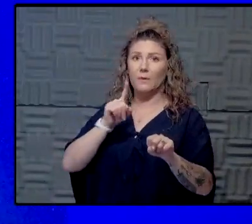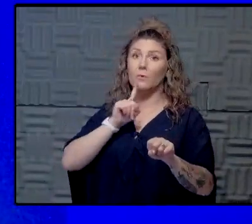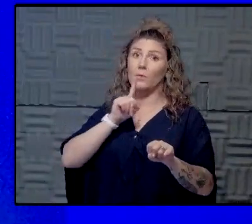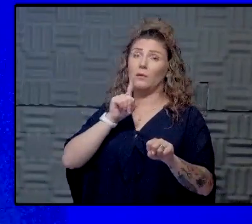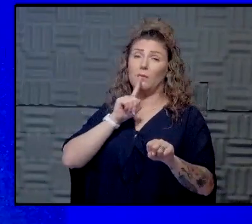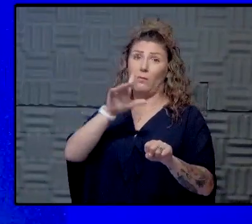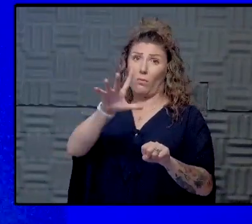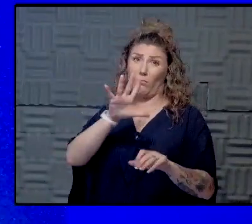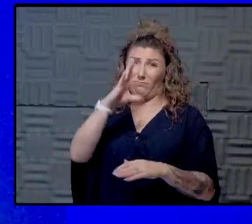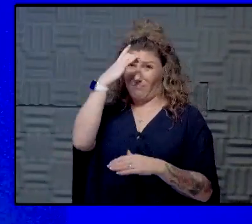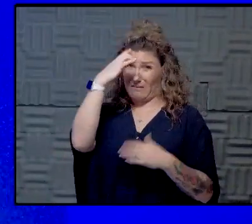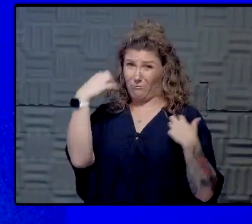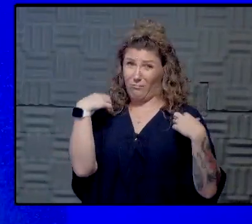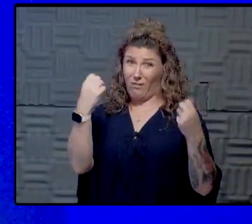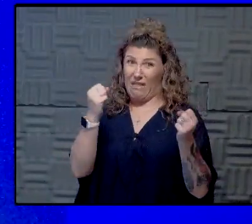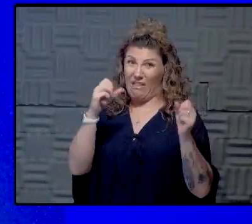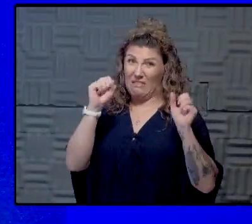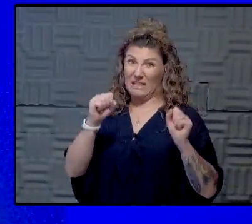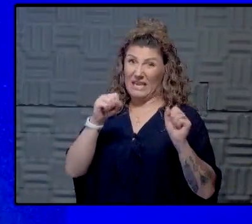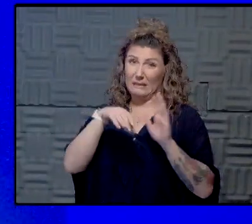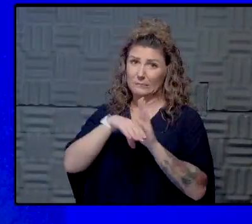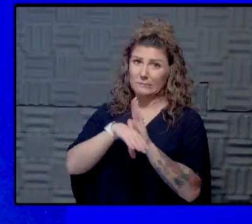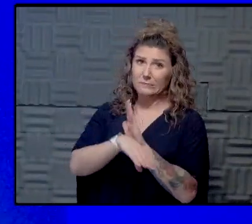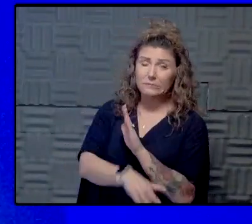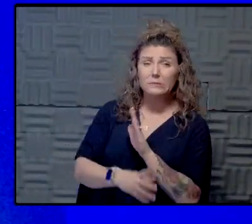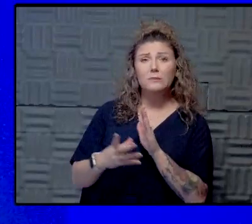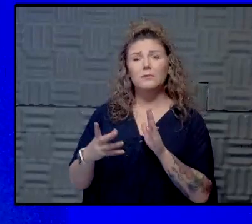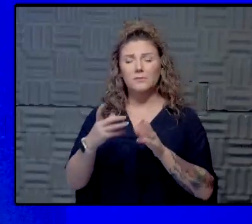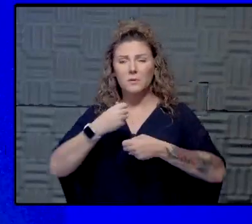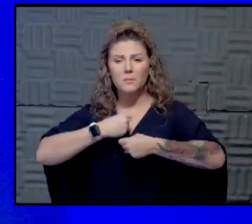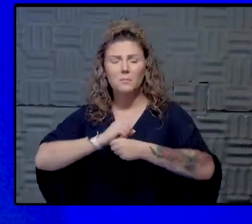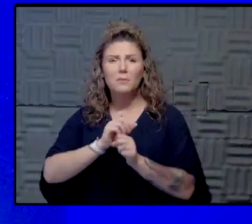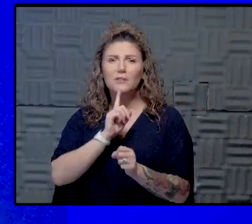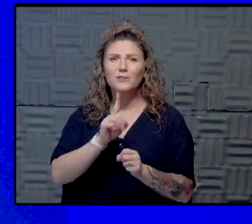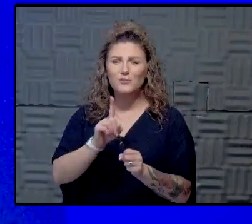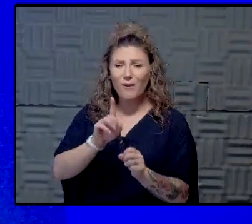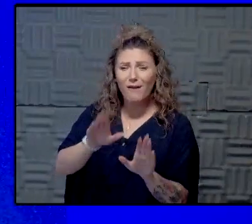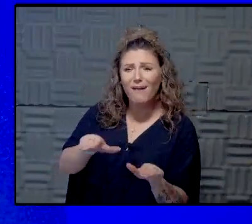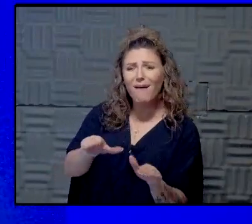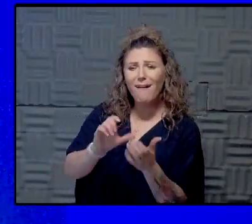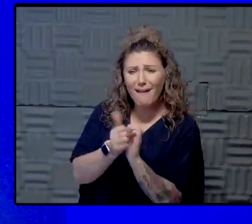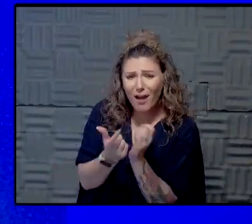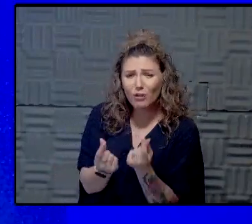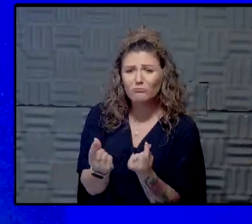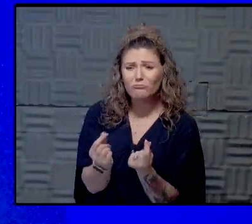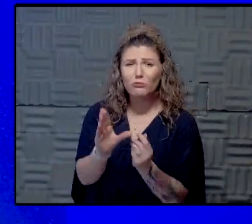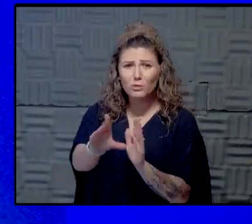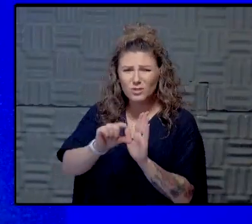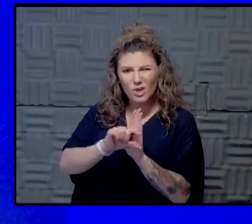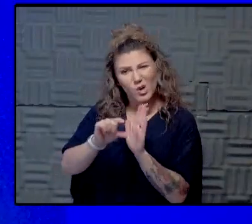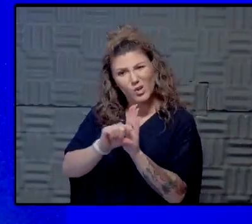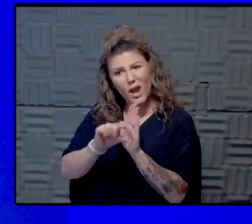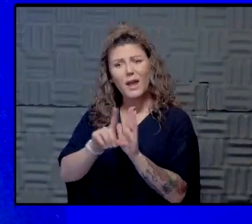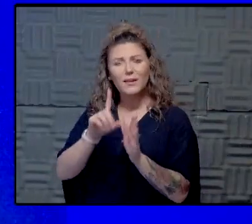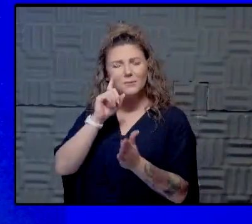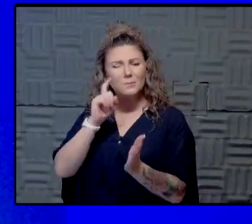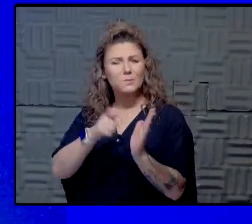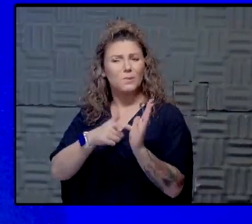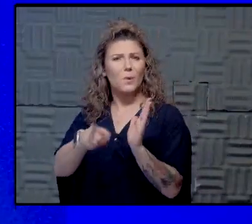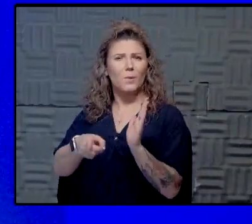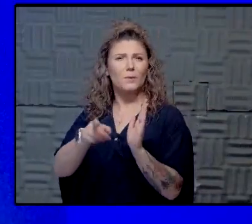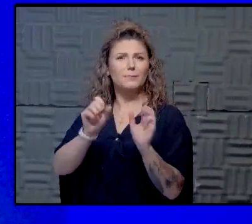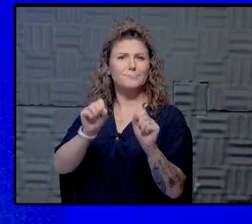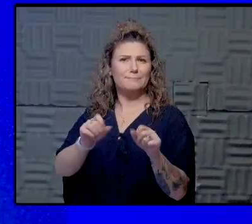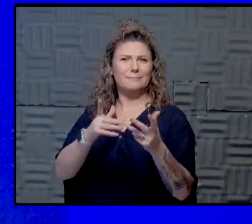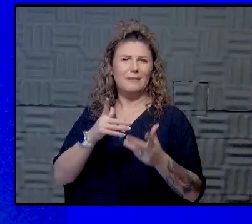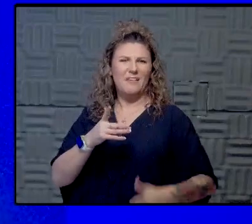with their mental health. And so making sure you're checking in with them, seeing how their grades are. A lot of times you can kind of log